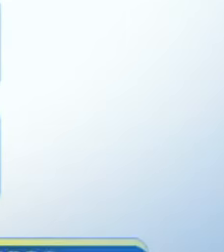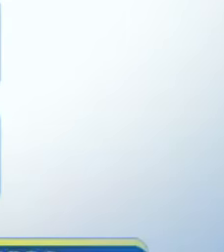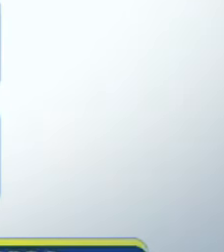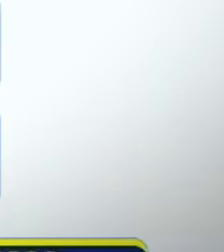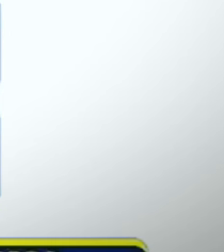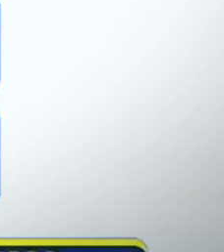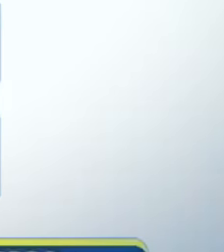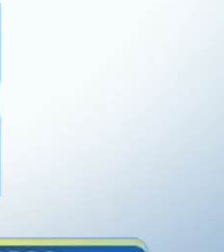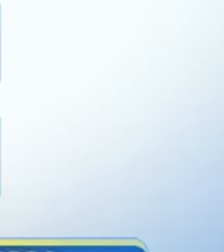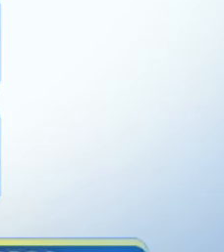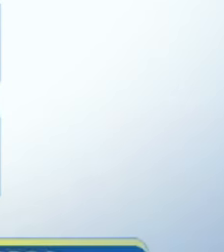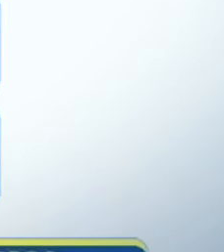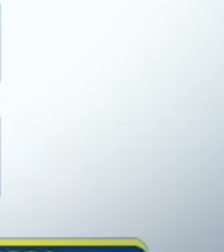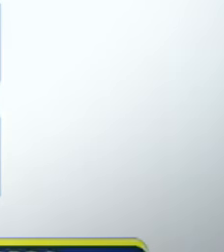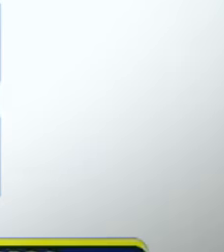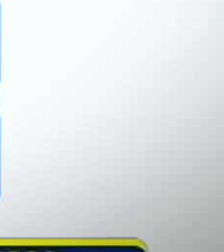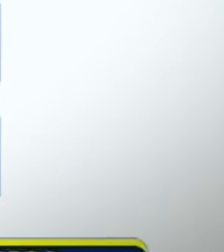fair. So